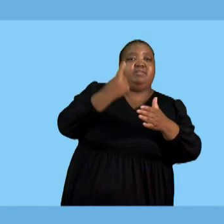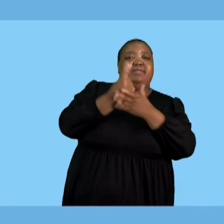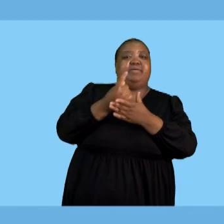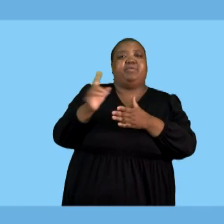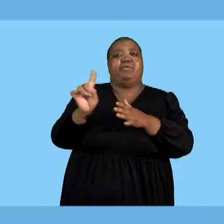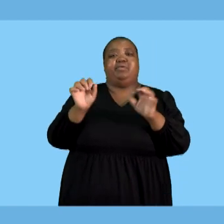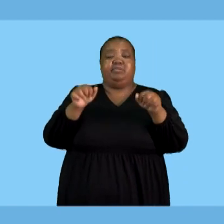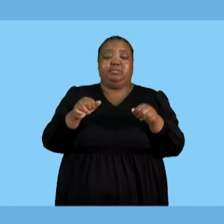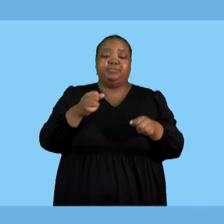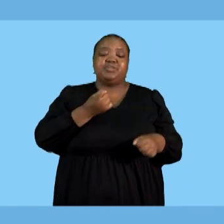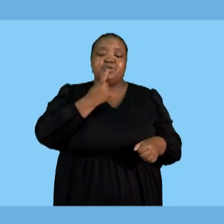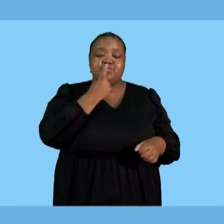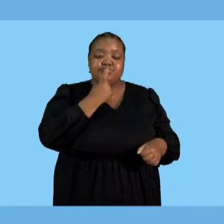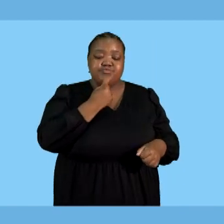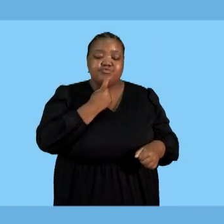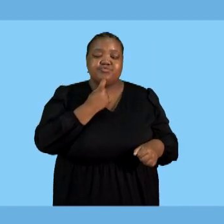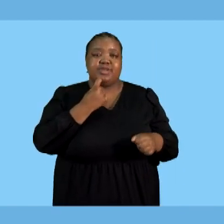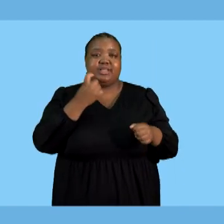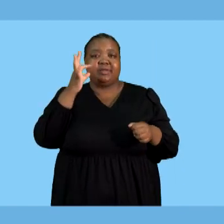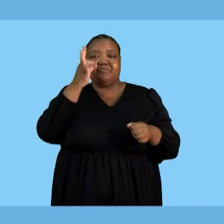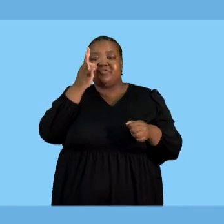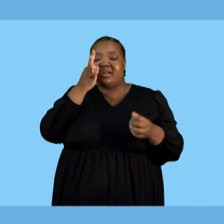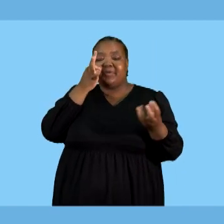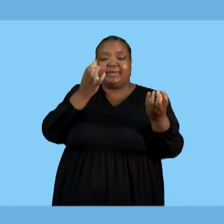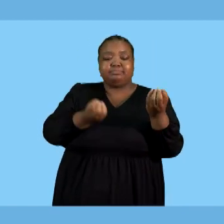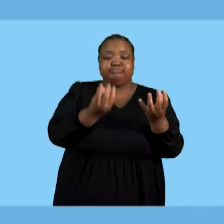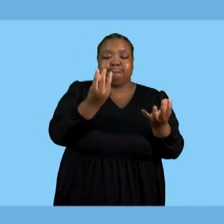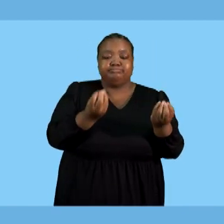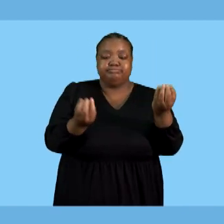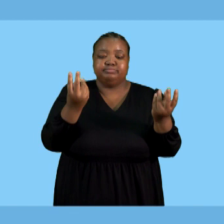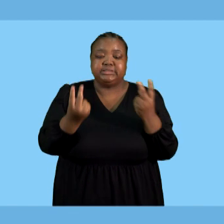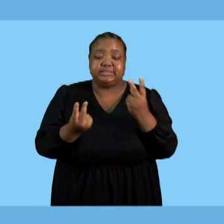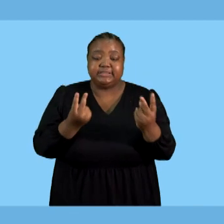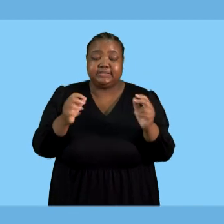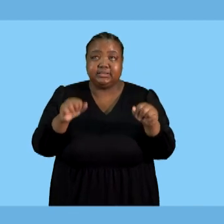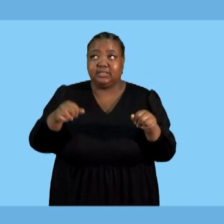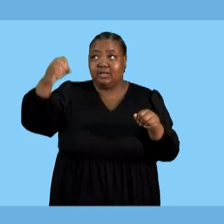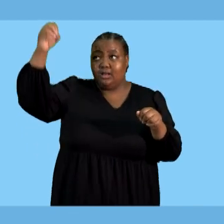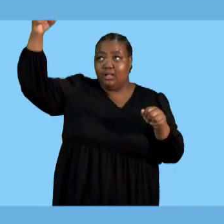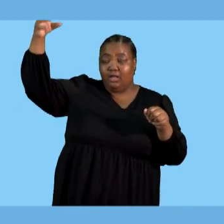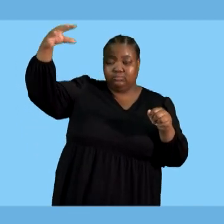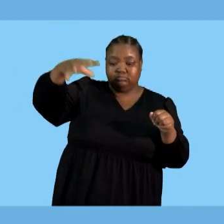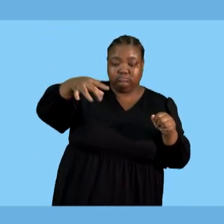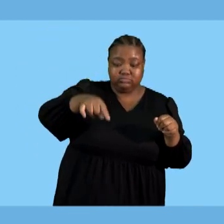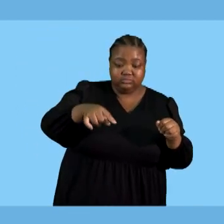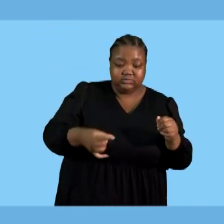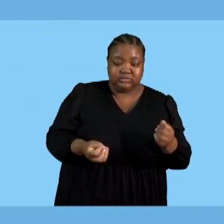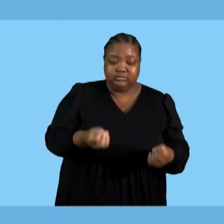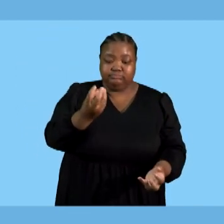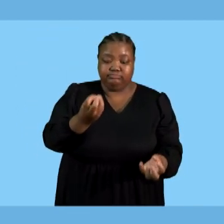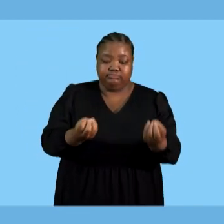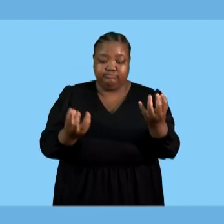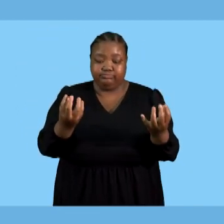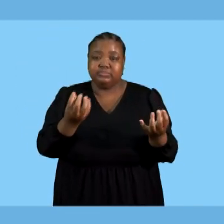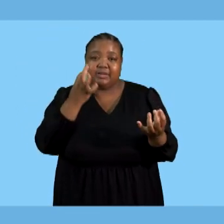see the red roses you can see here, it is because of how of what light does when it hits that particular